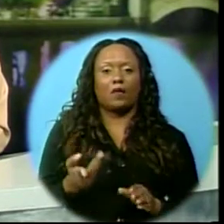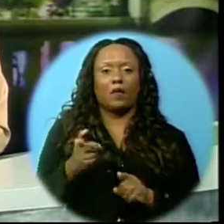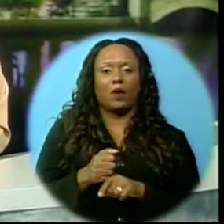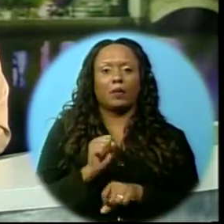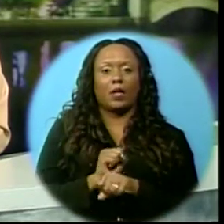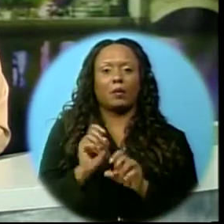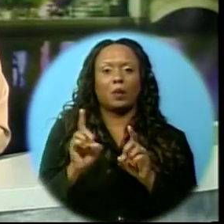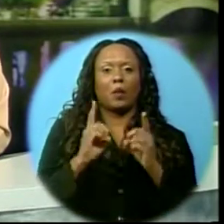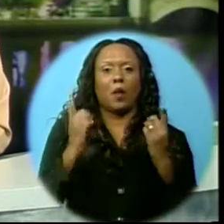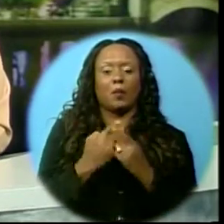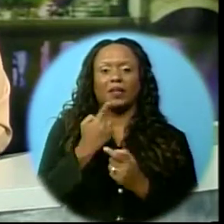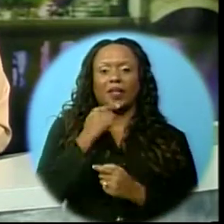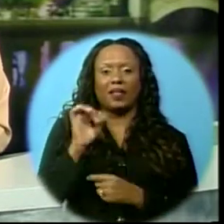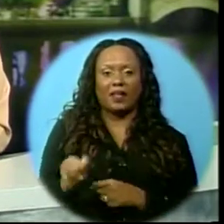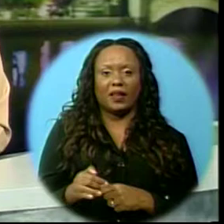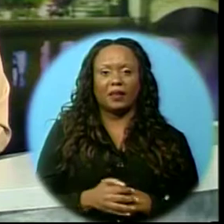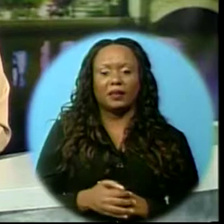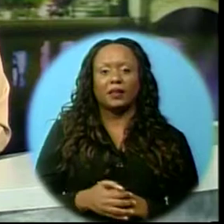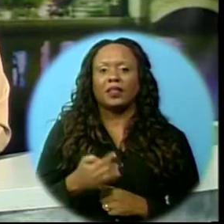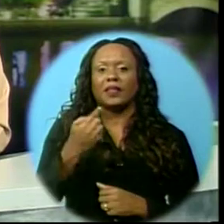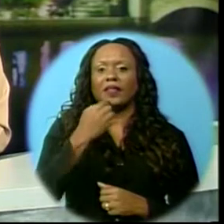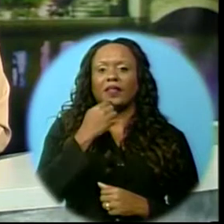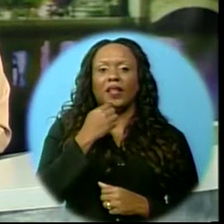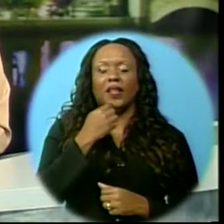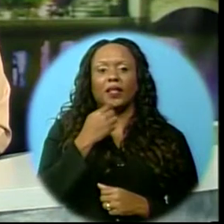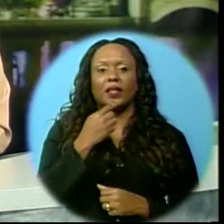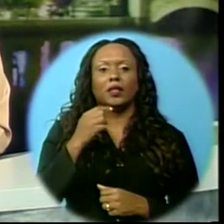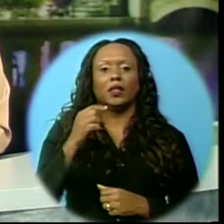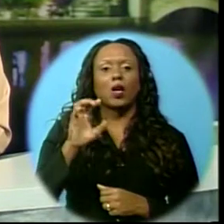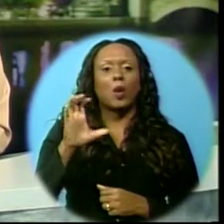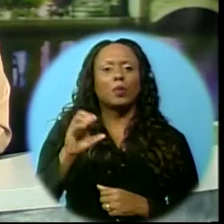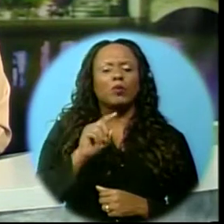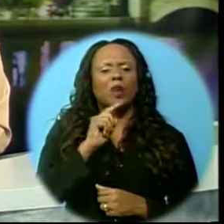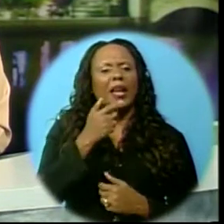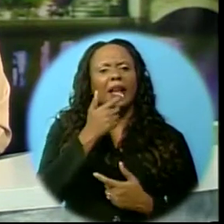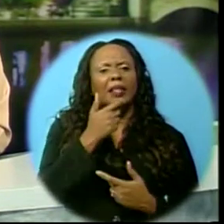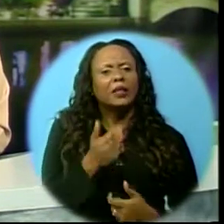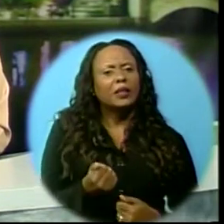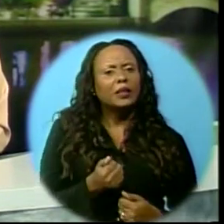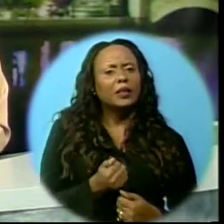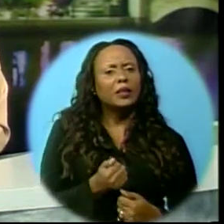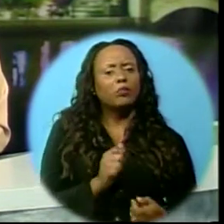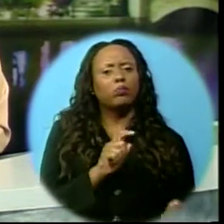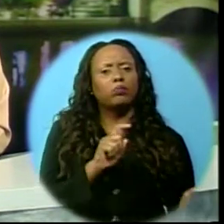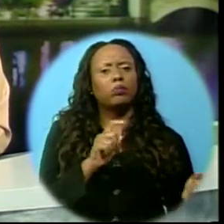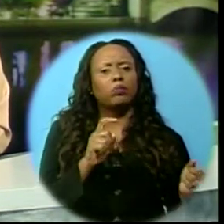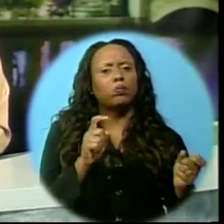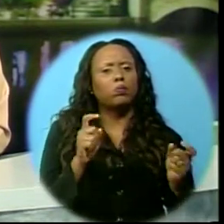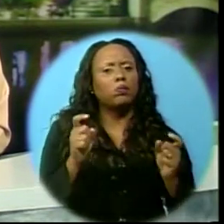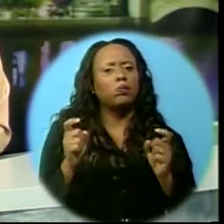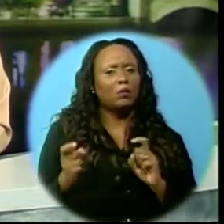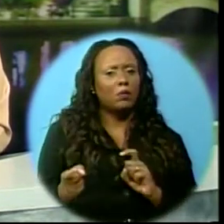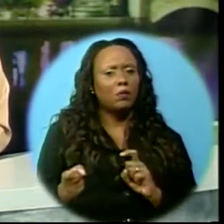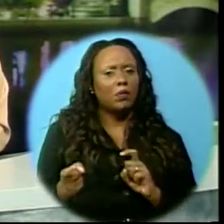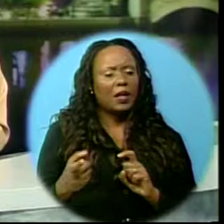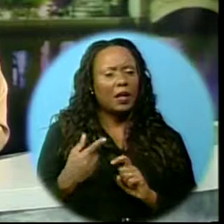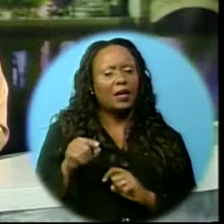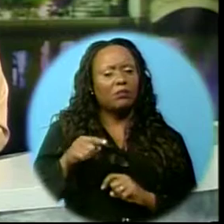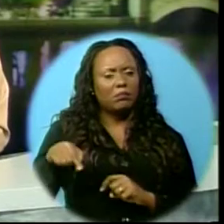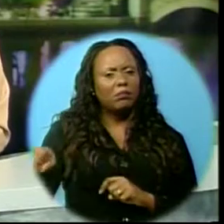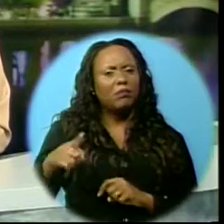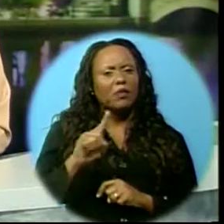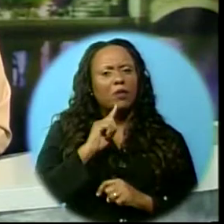Department, Alison Elcock. But she tells CBC News companies are very interested in conforming to the provisions, and